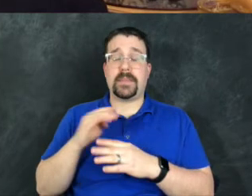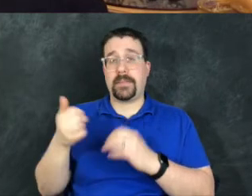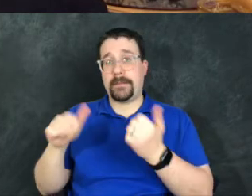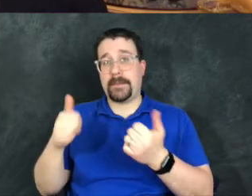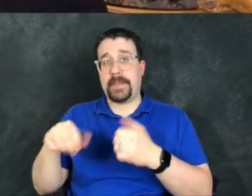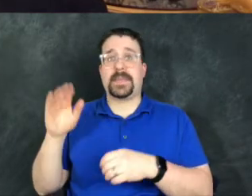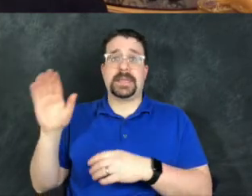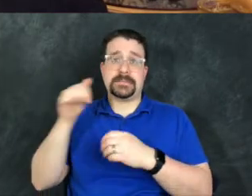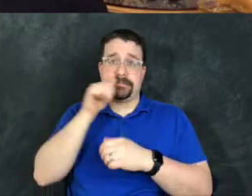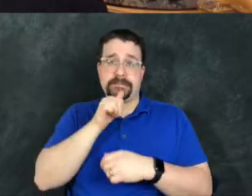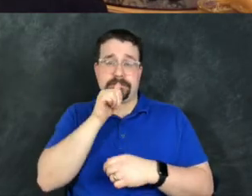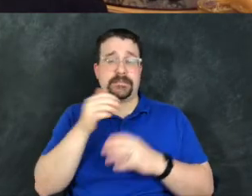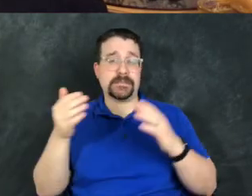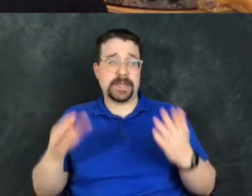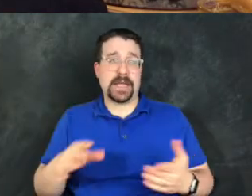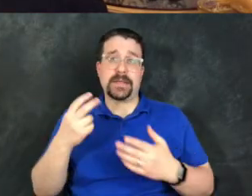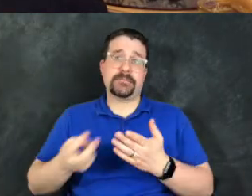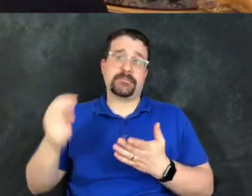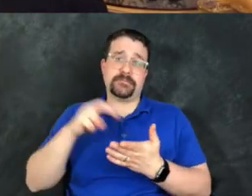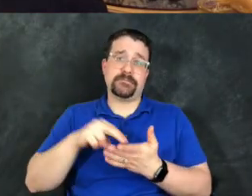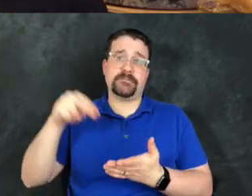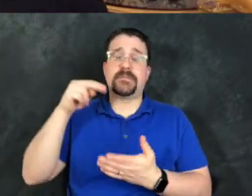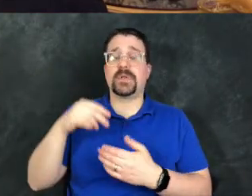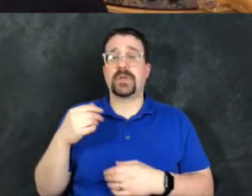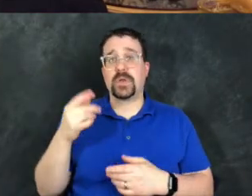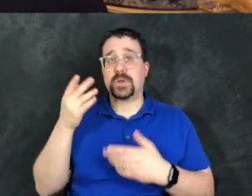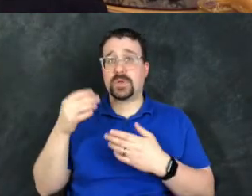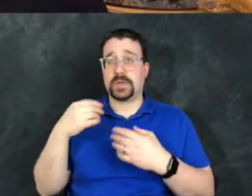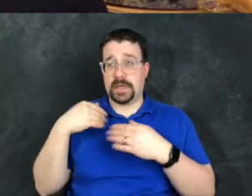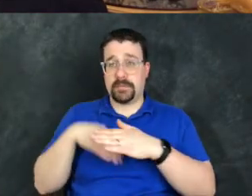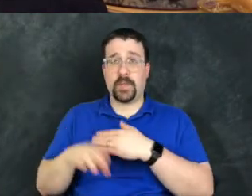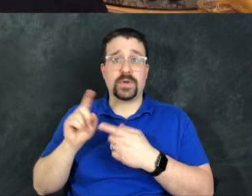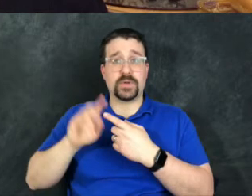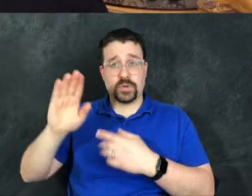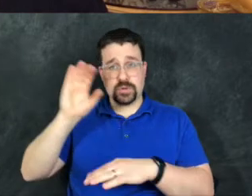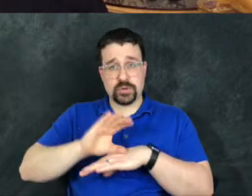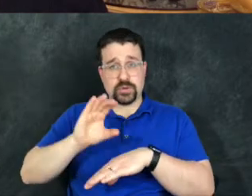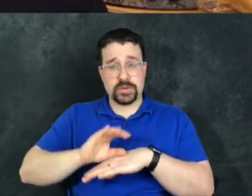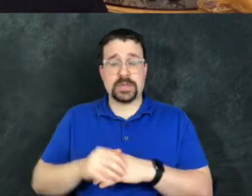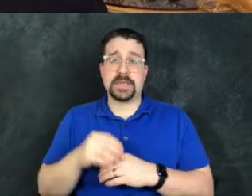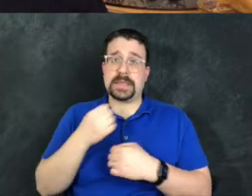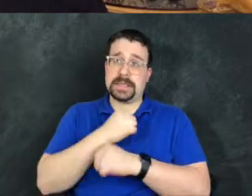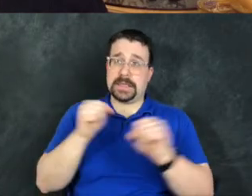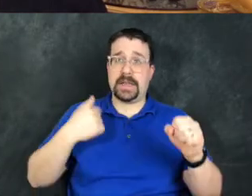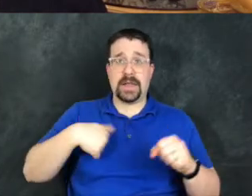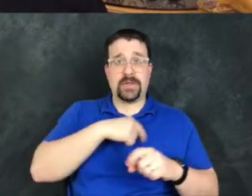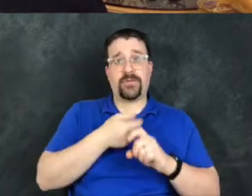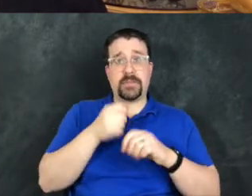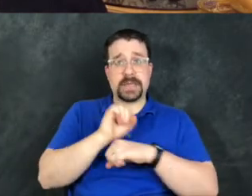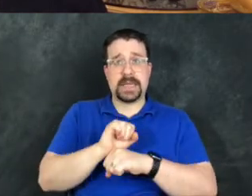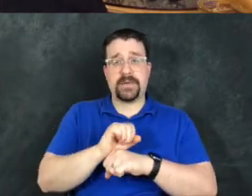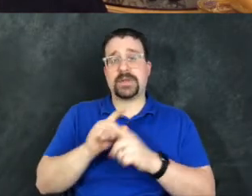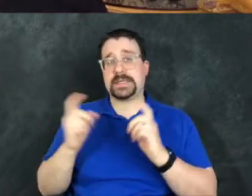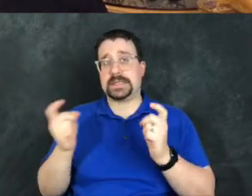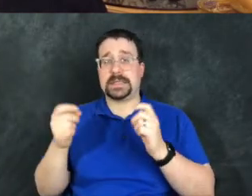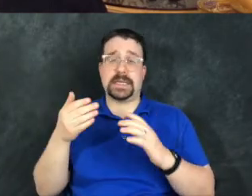whole world. By the baptism of his suffering, death, and resurrection, you gave birth to your church,